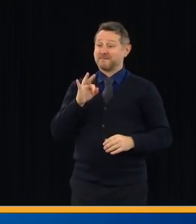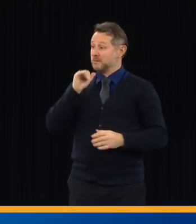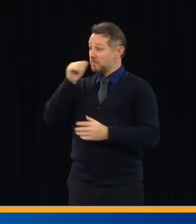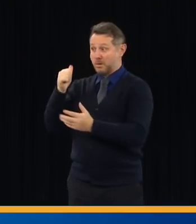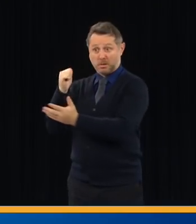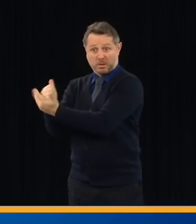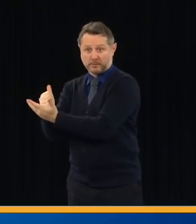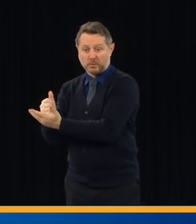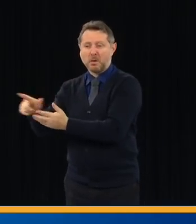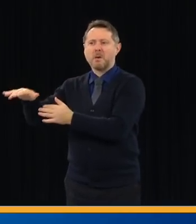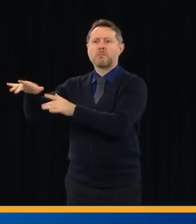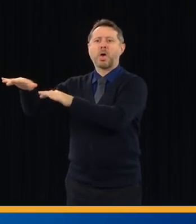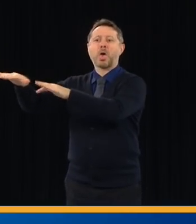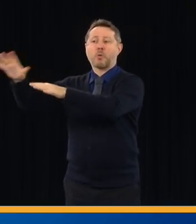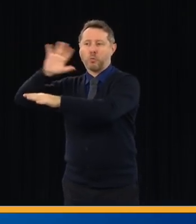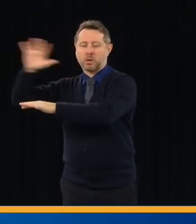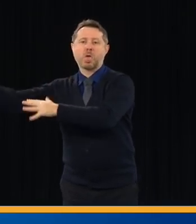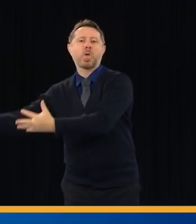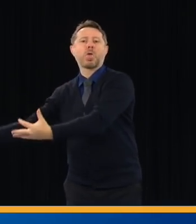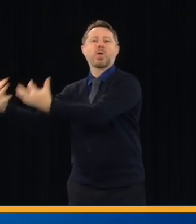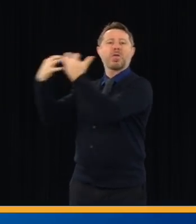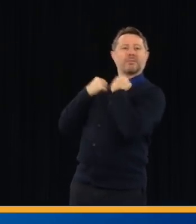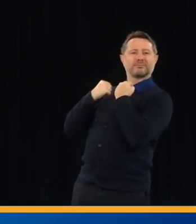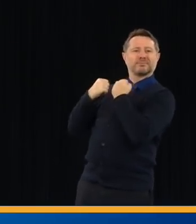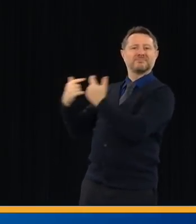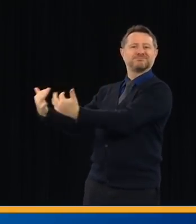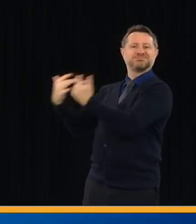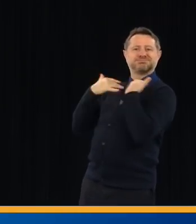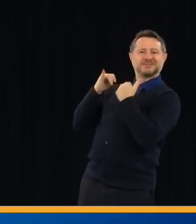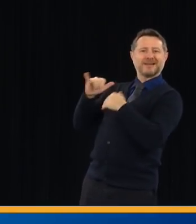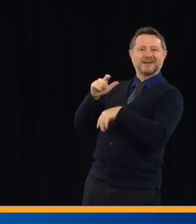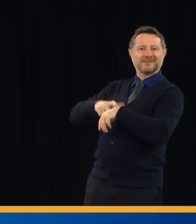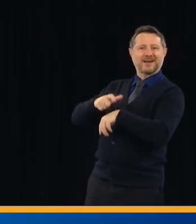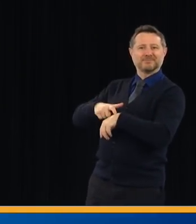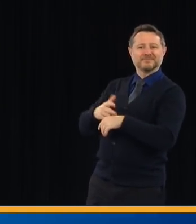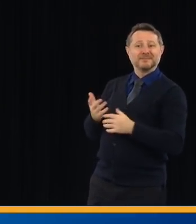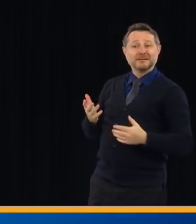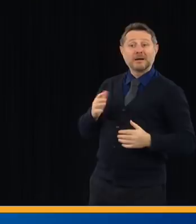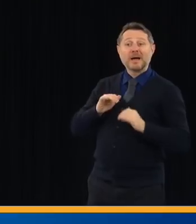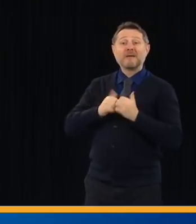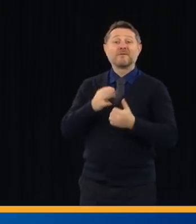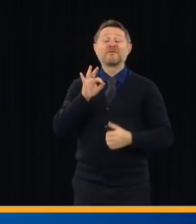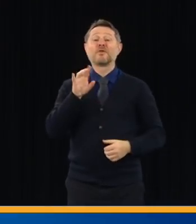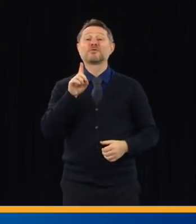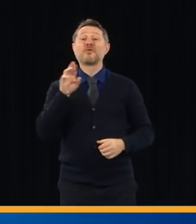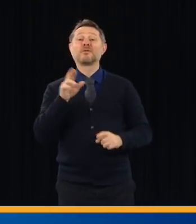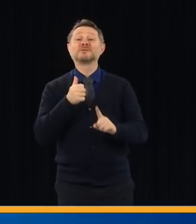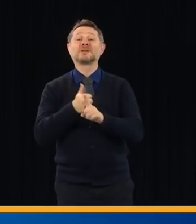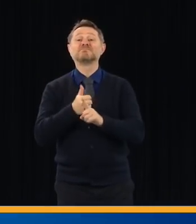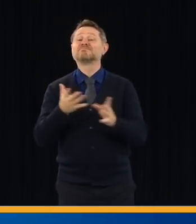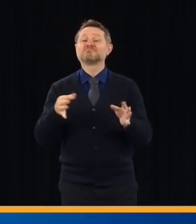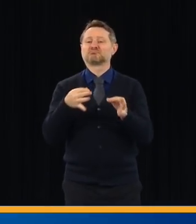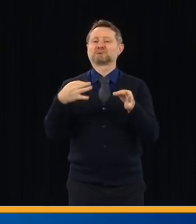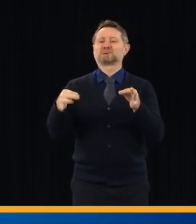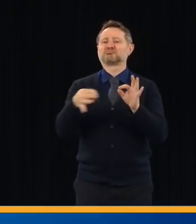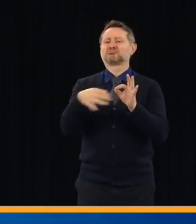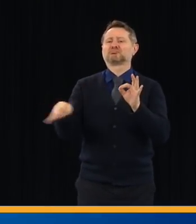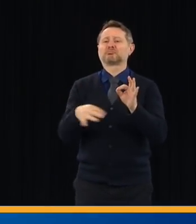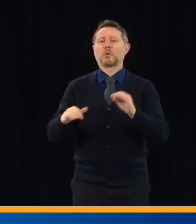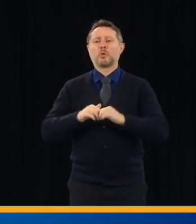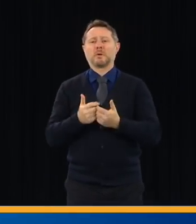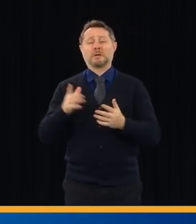down our own country. But this is how he does it, right? Because the concept is right, but how does he explain